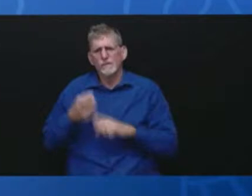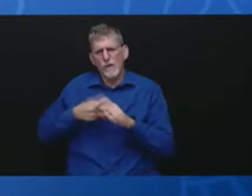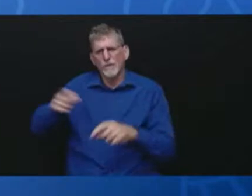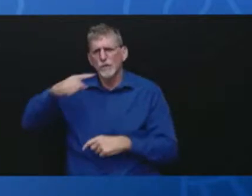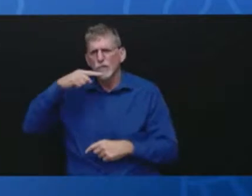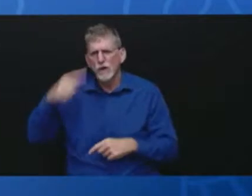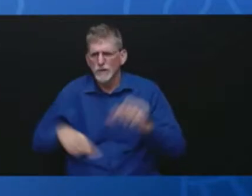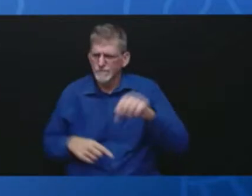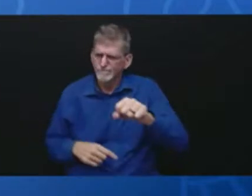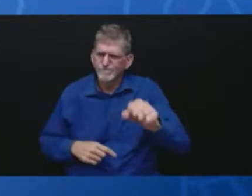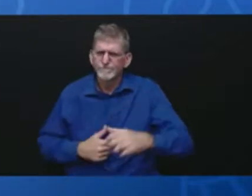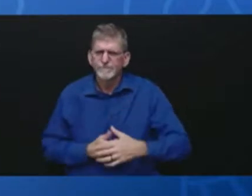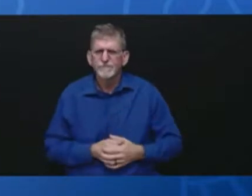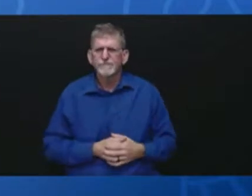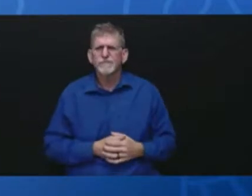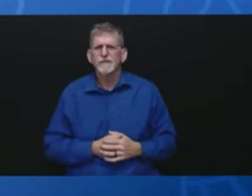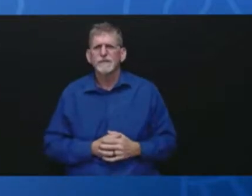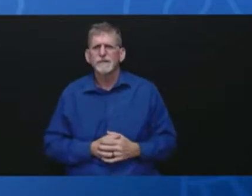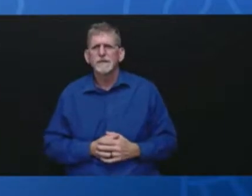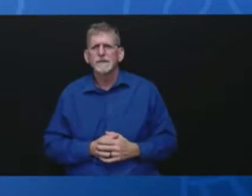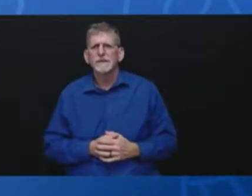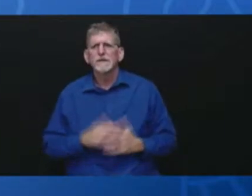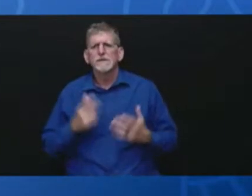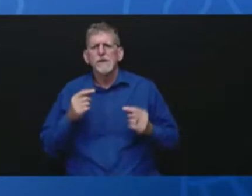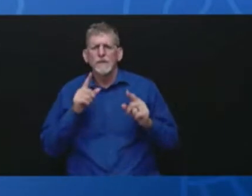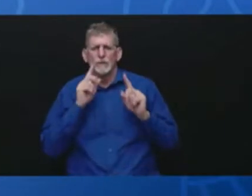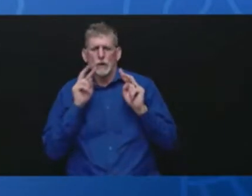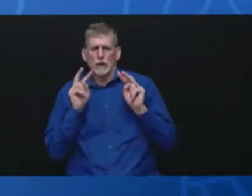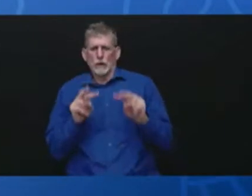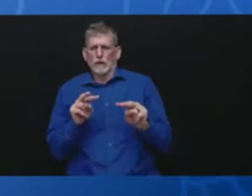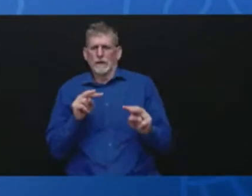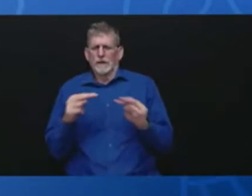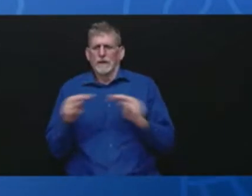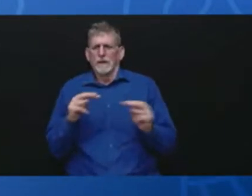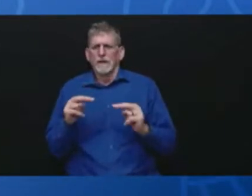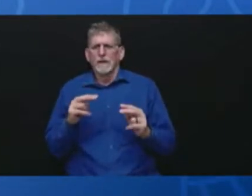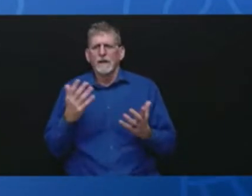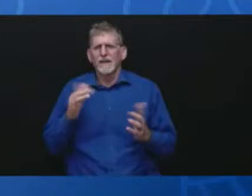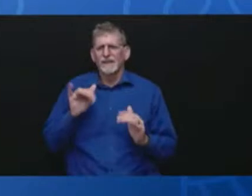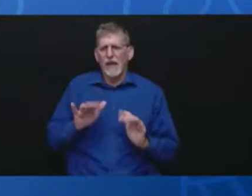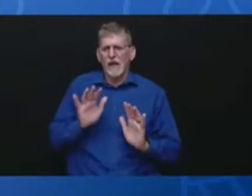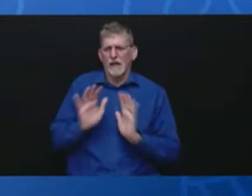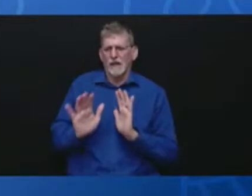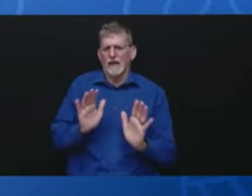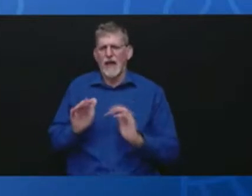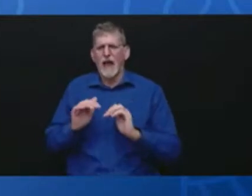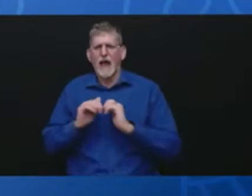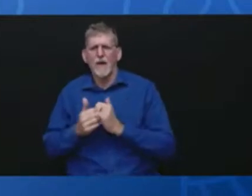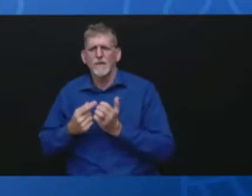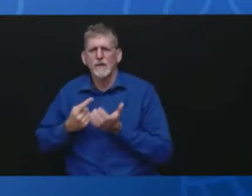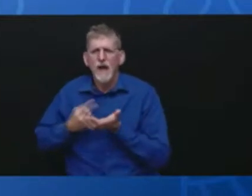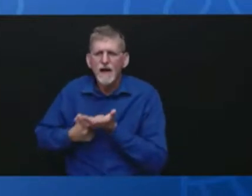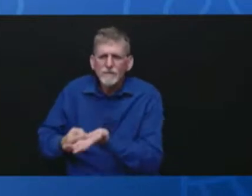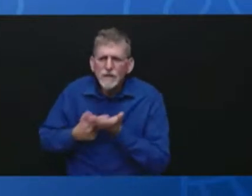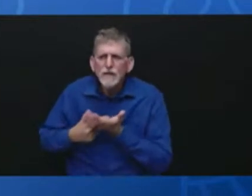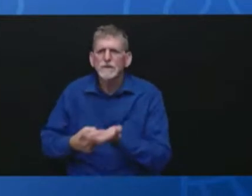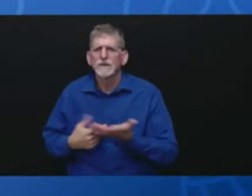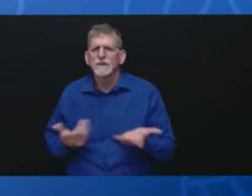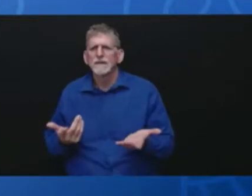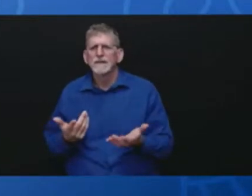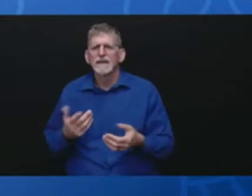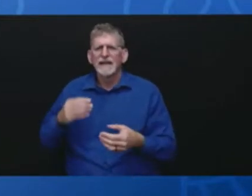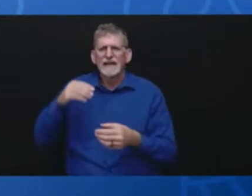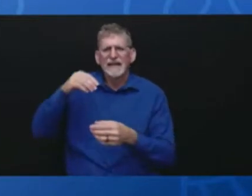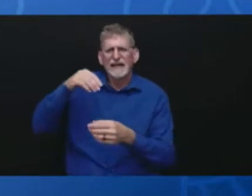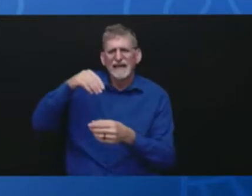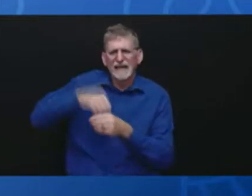when we think about now the nature of the negotiations, or certainly the conversations, that is part of those conversations, and it's something